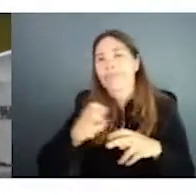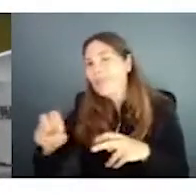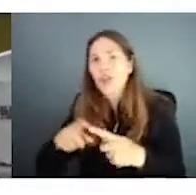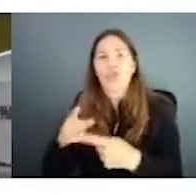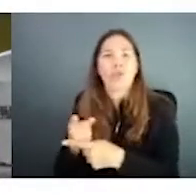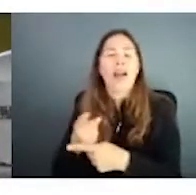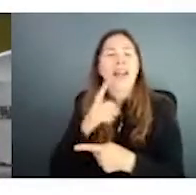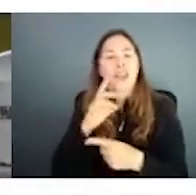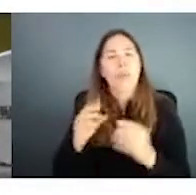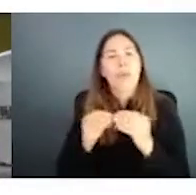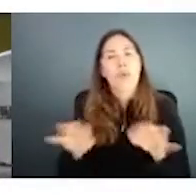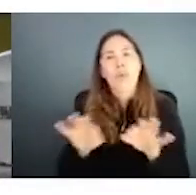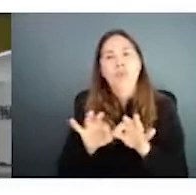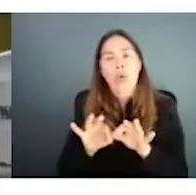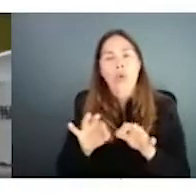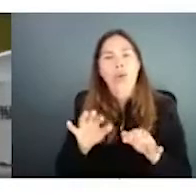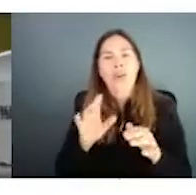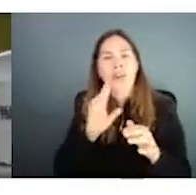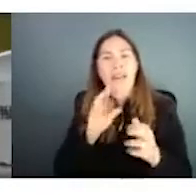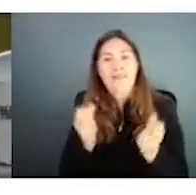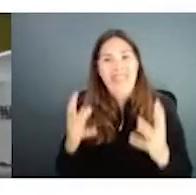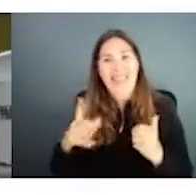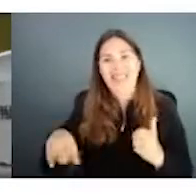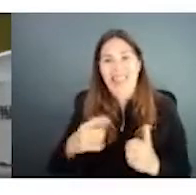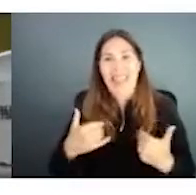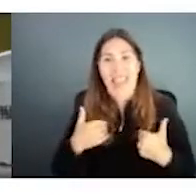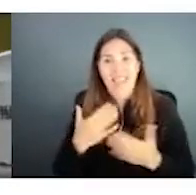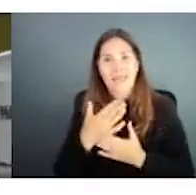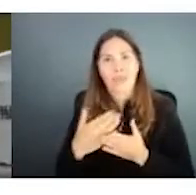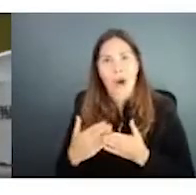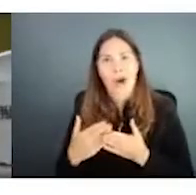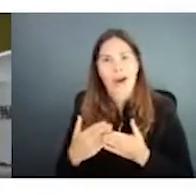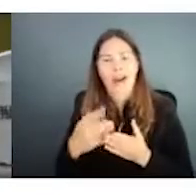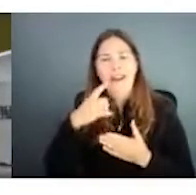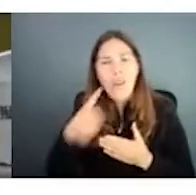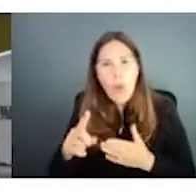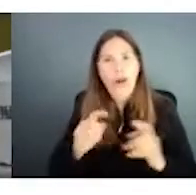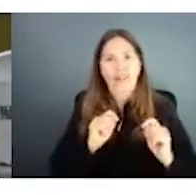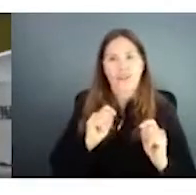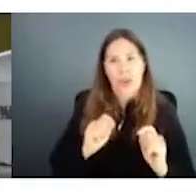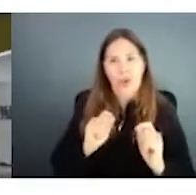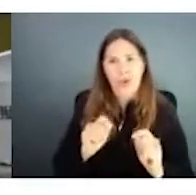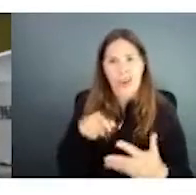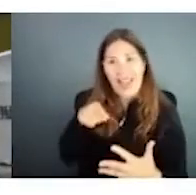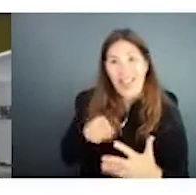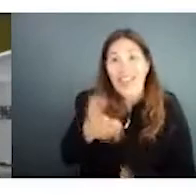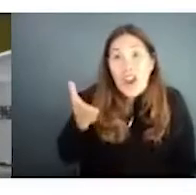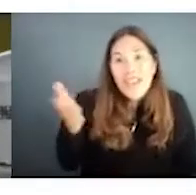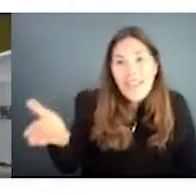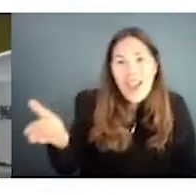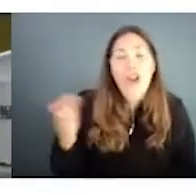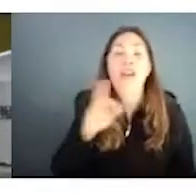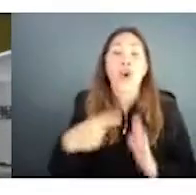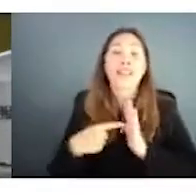a number of years, is a lot of them have the assets for the tutorial that are there. So for